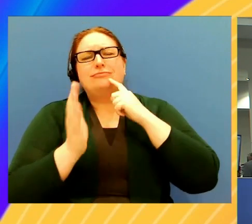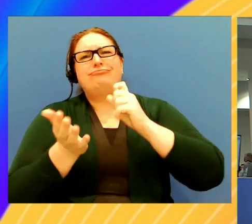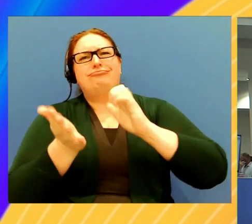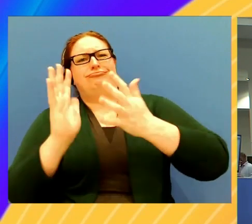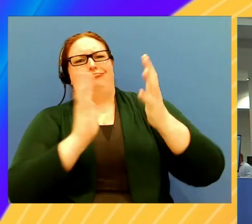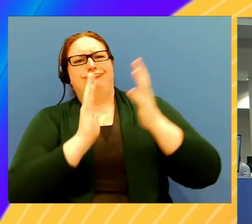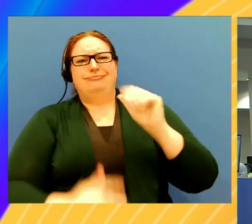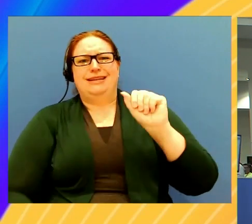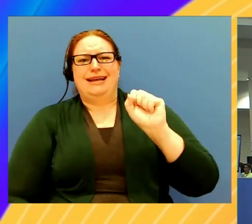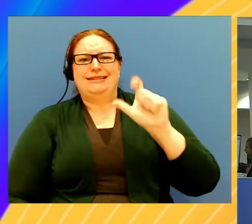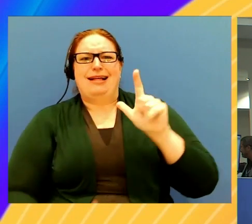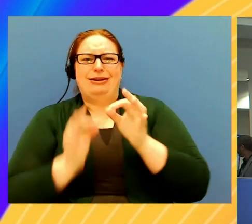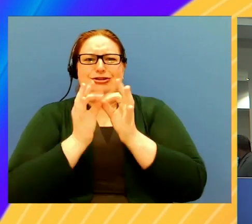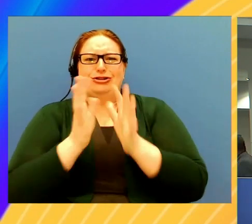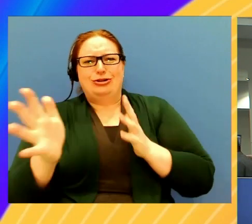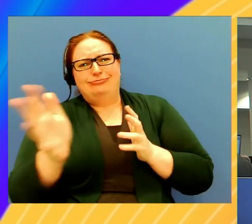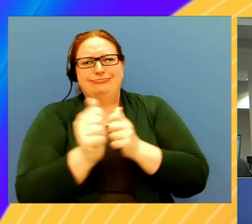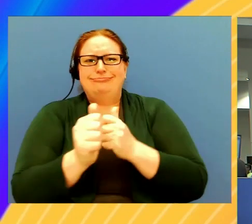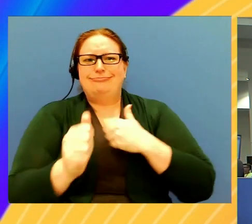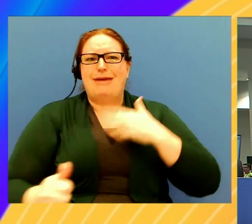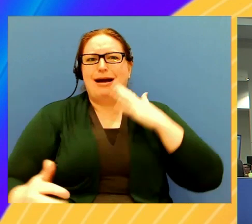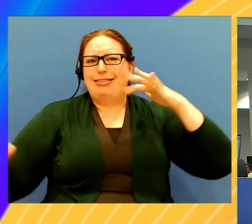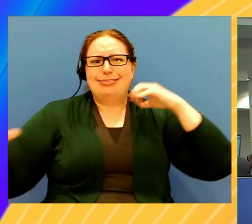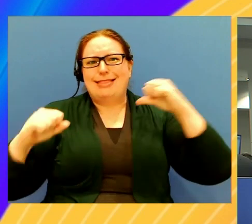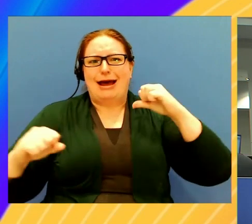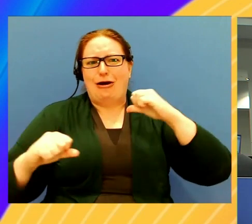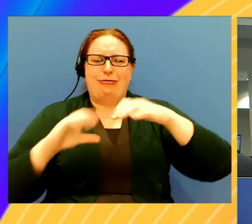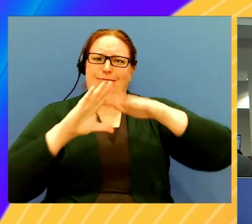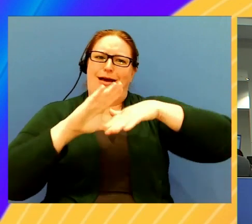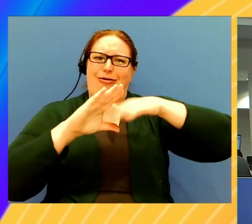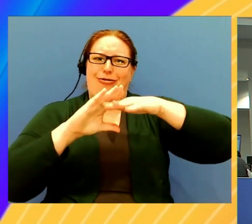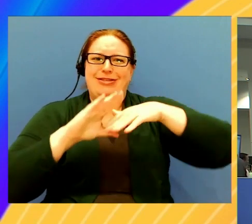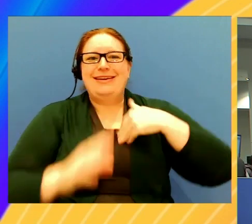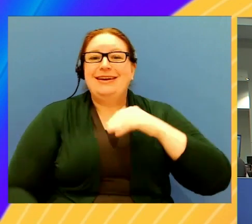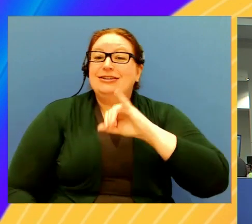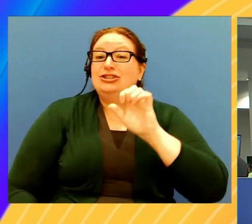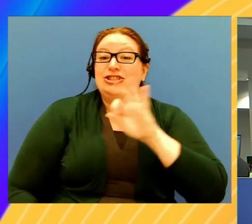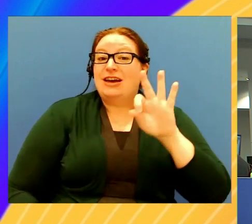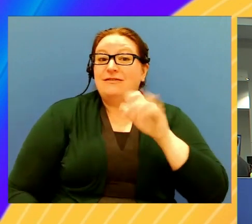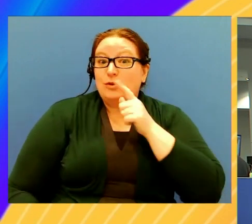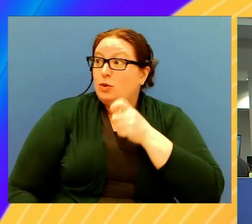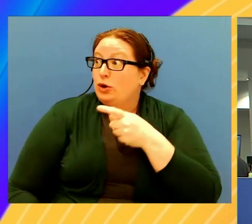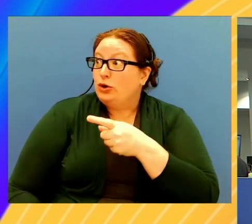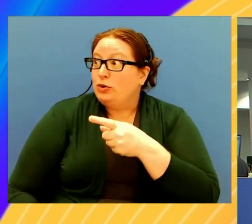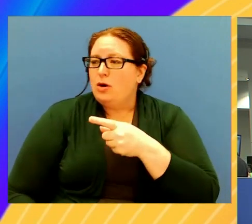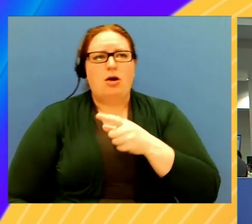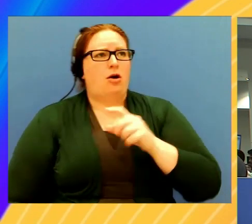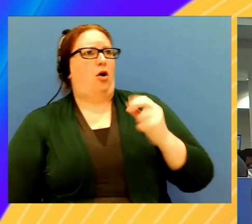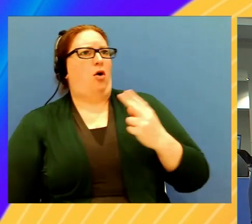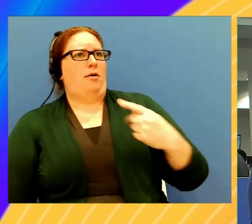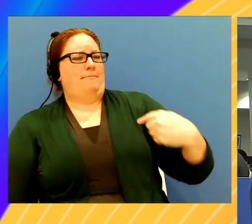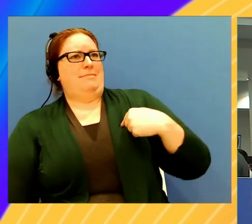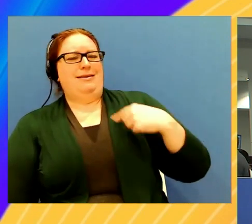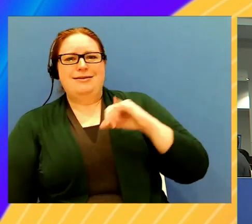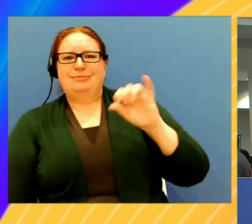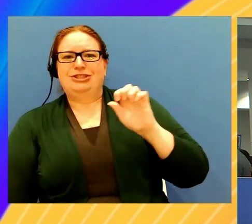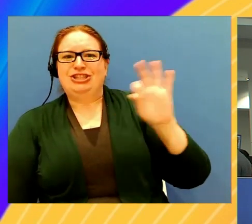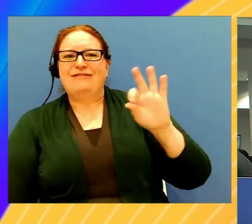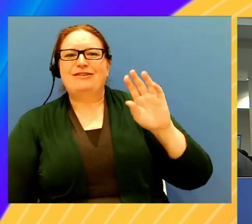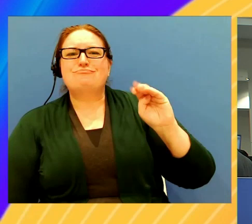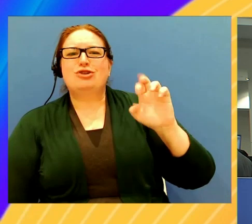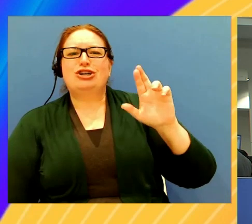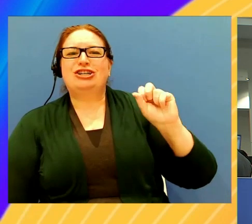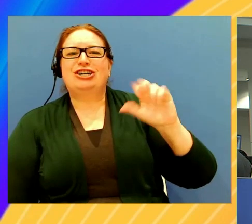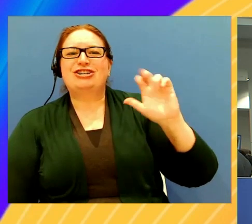interpreter catching up to my loud mouth. And Jeff, who are you? Oh, me. Yeah. Hey, everyone. I'm Jeff Mershak. I'm a senior